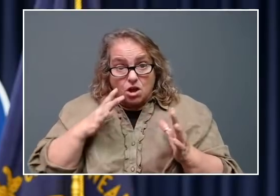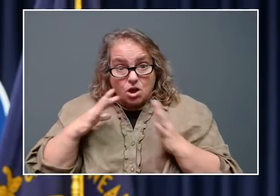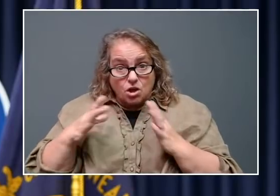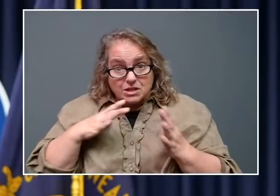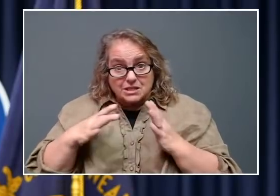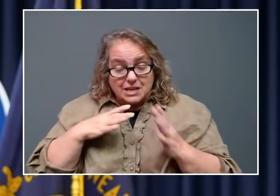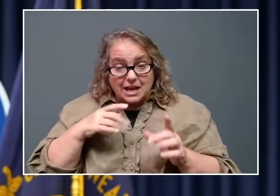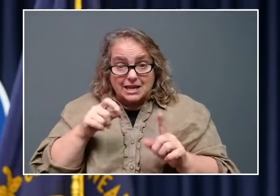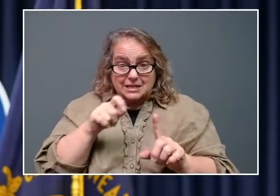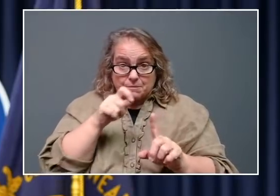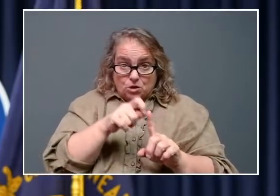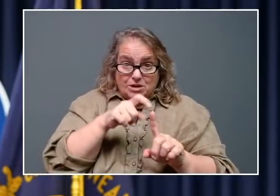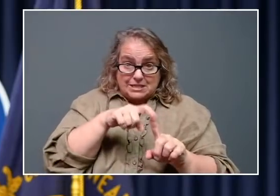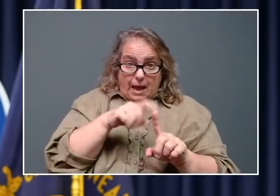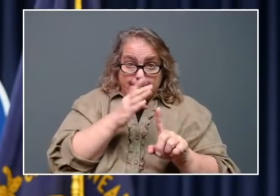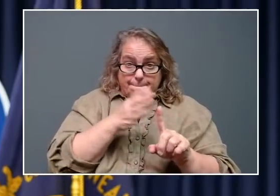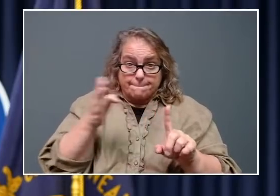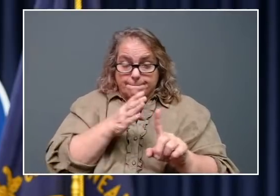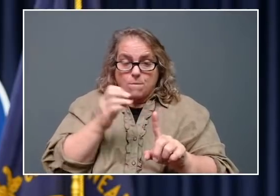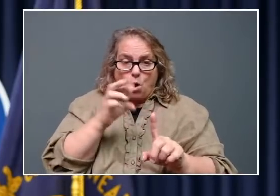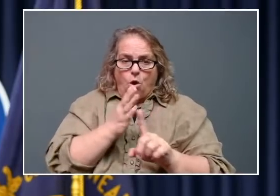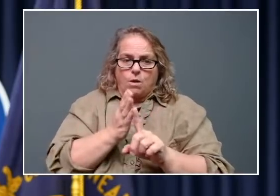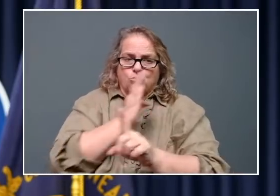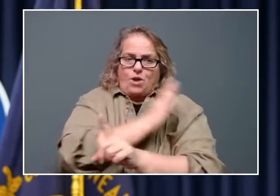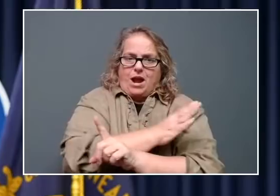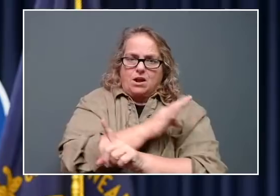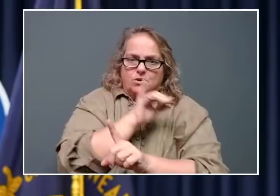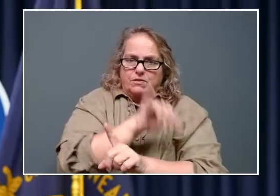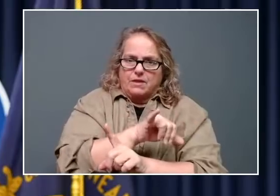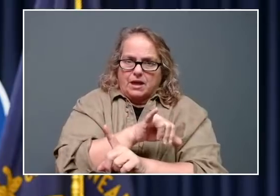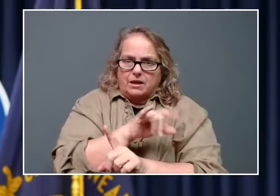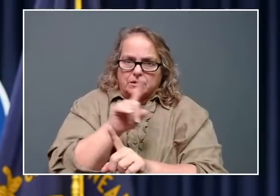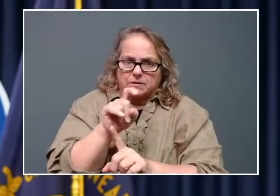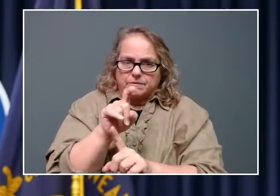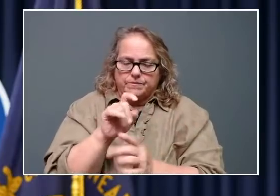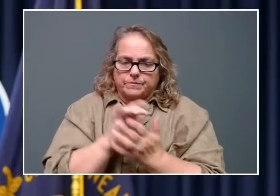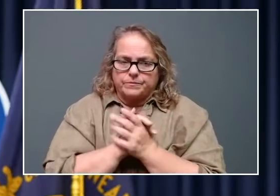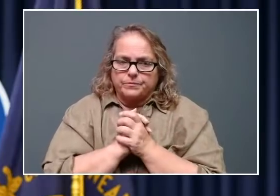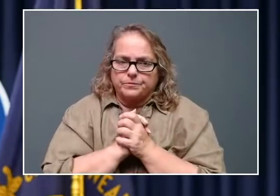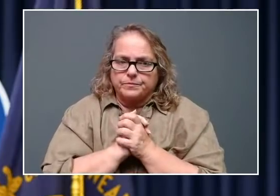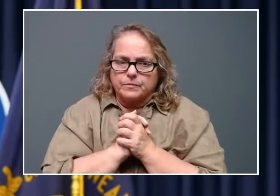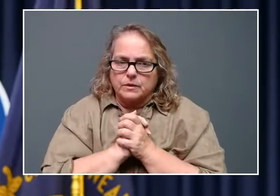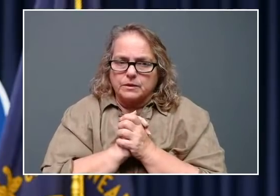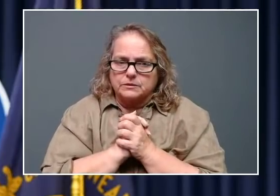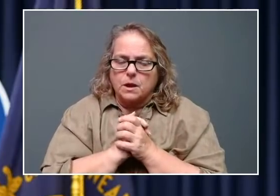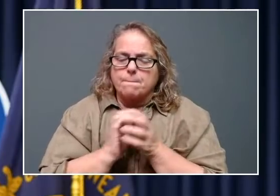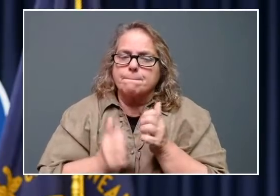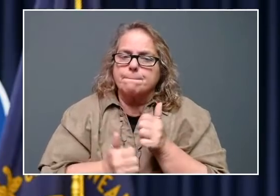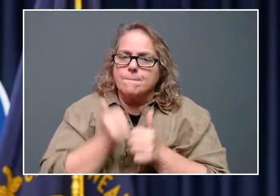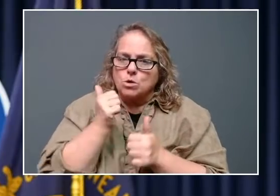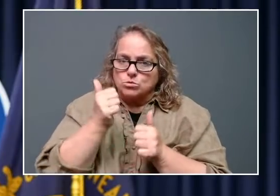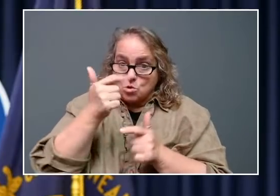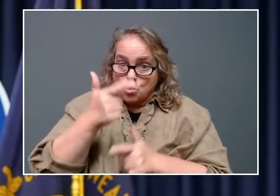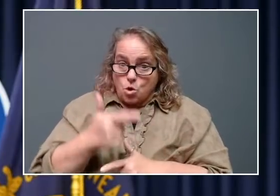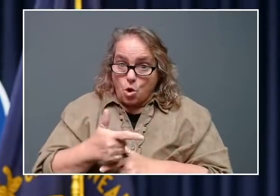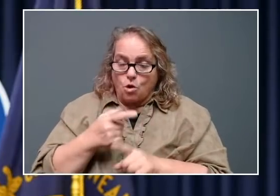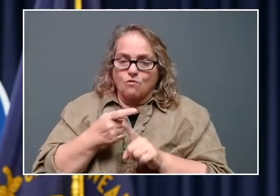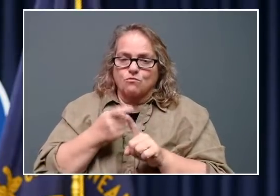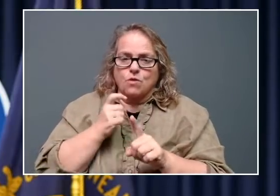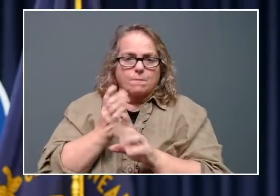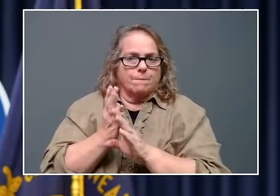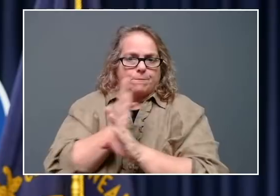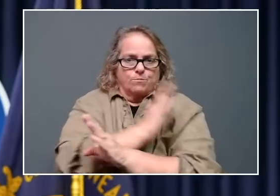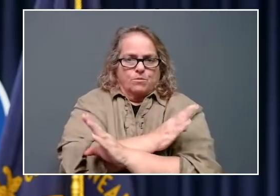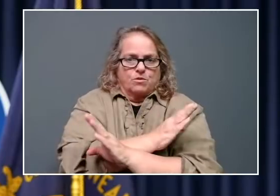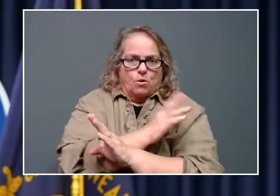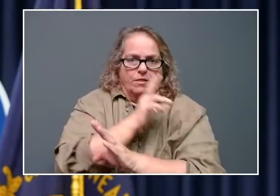or is it prior to that? Are they prior to that? I think most all of these are prior to that.